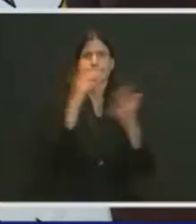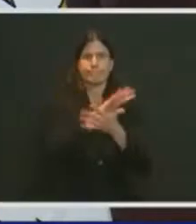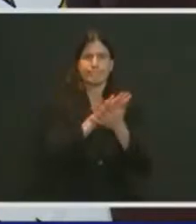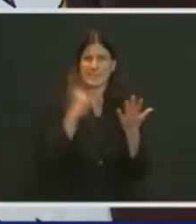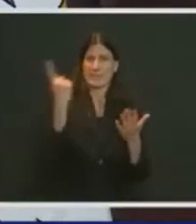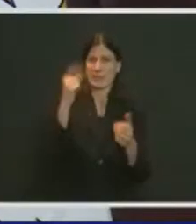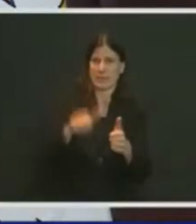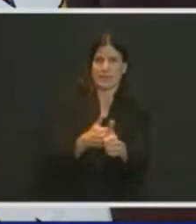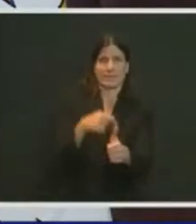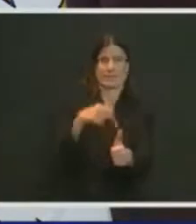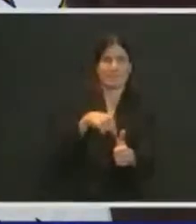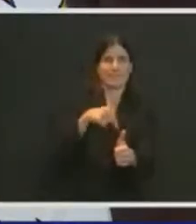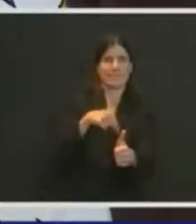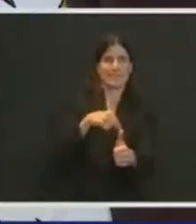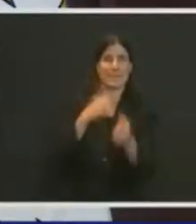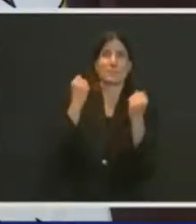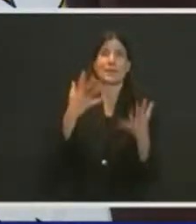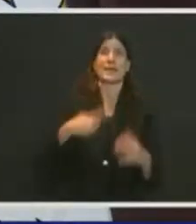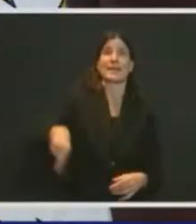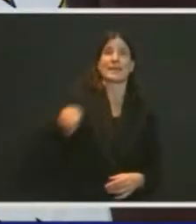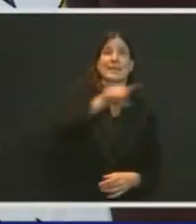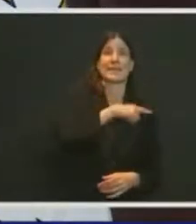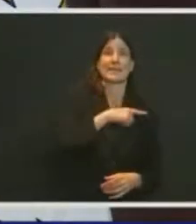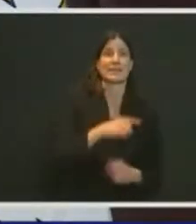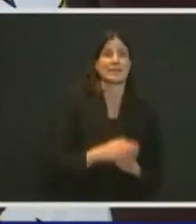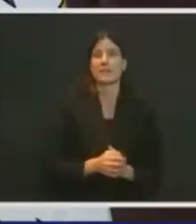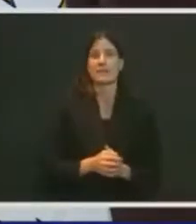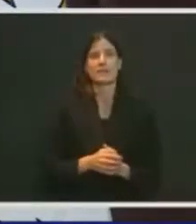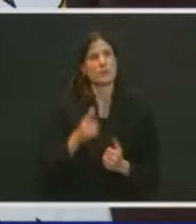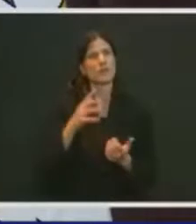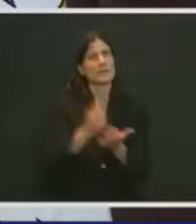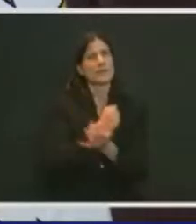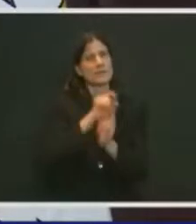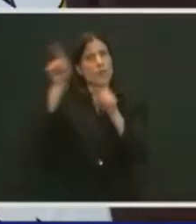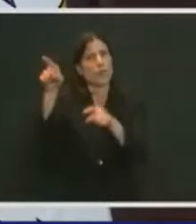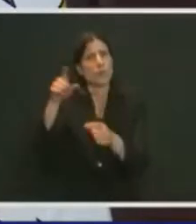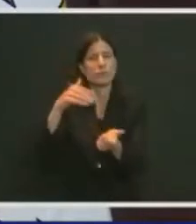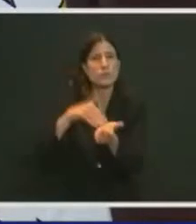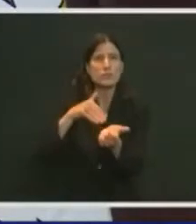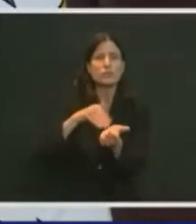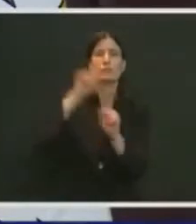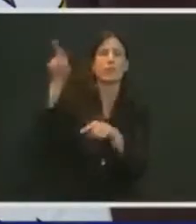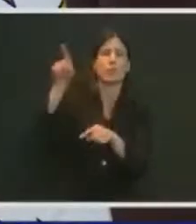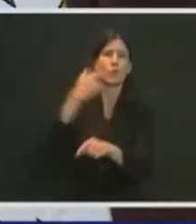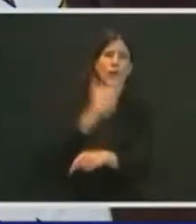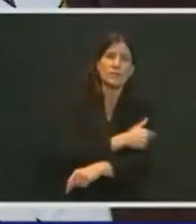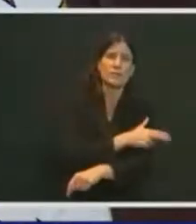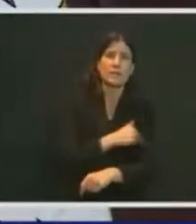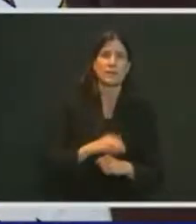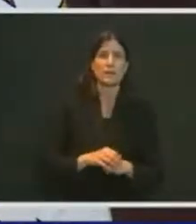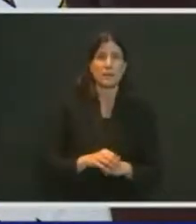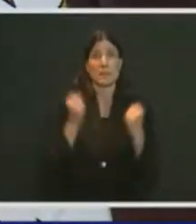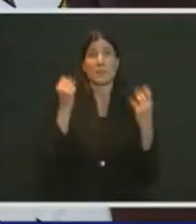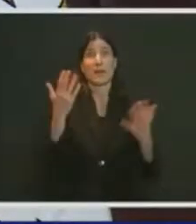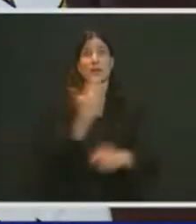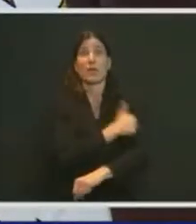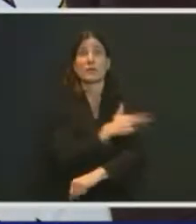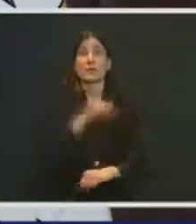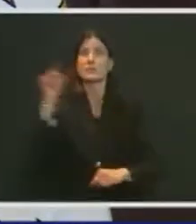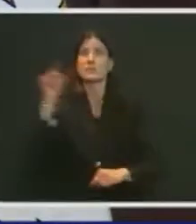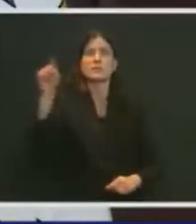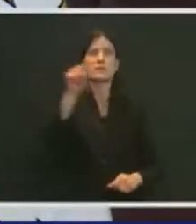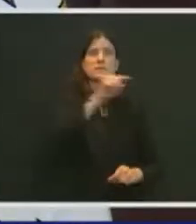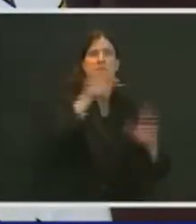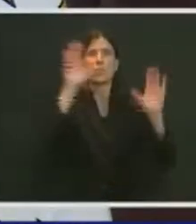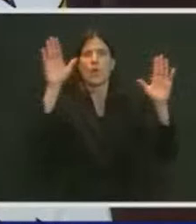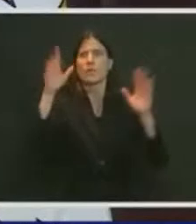County, Westerly, Landmark, across the state. Our hospital leadership has been right where they need